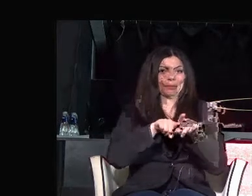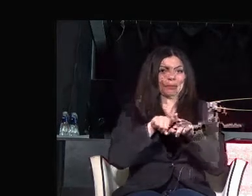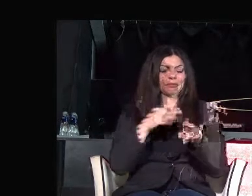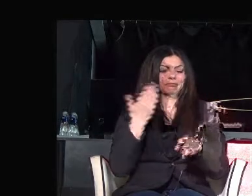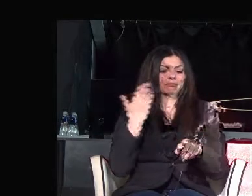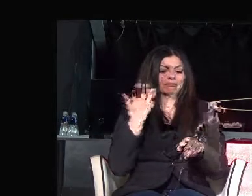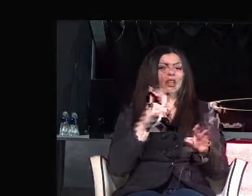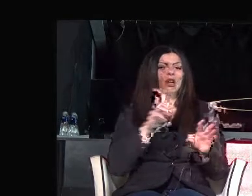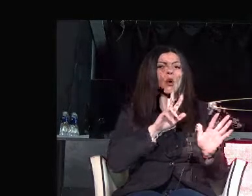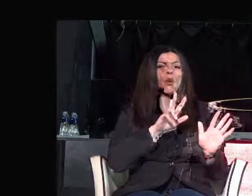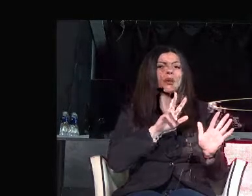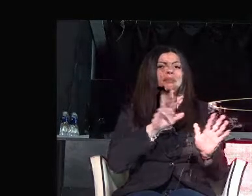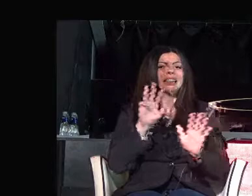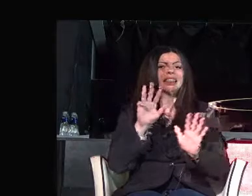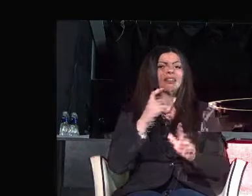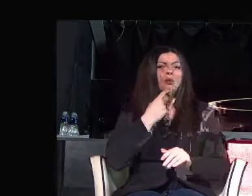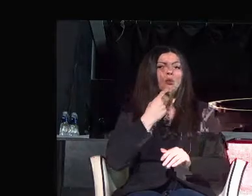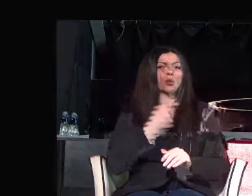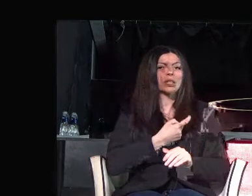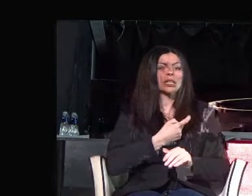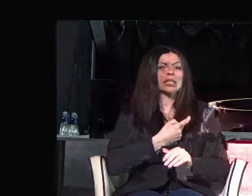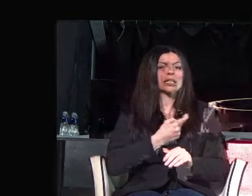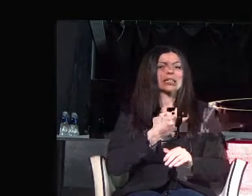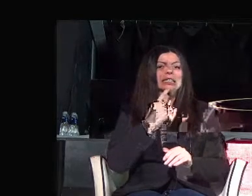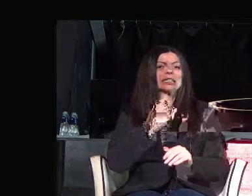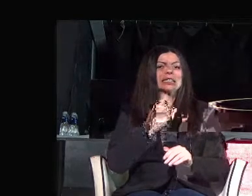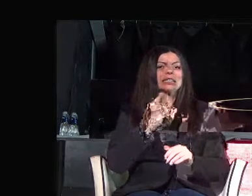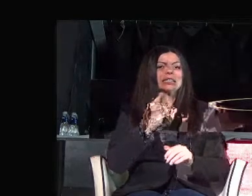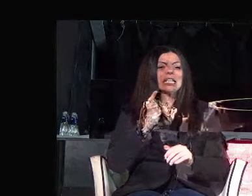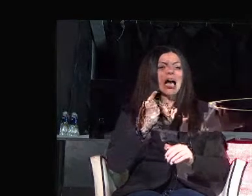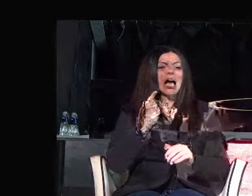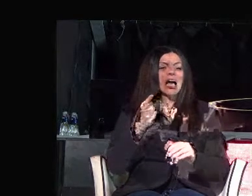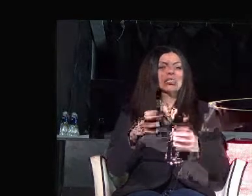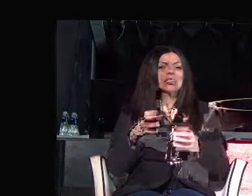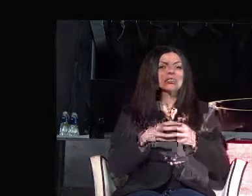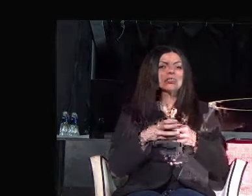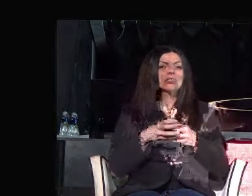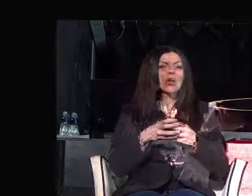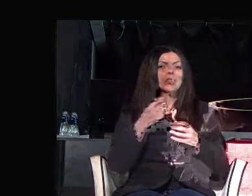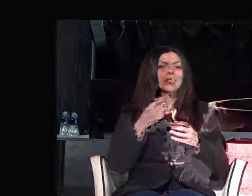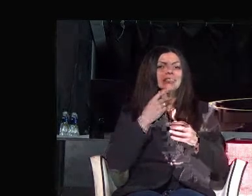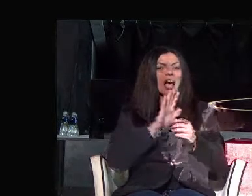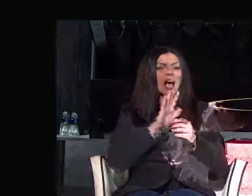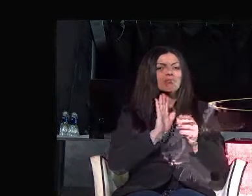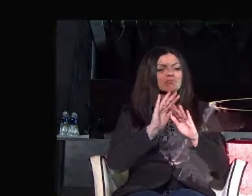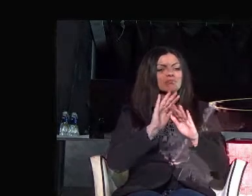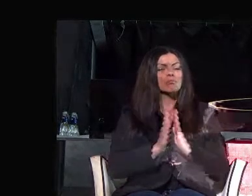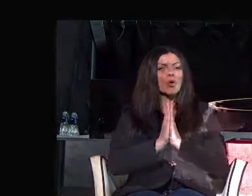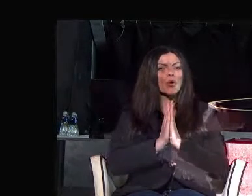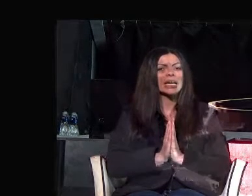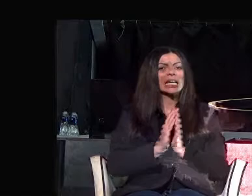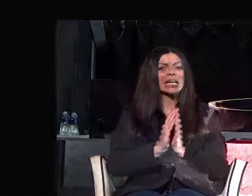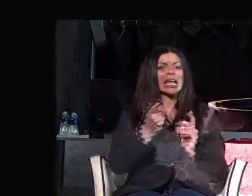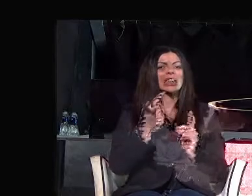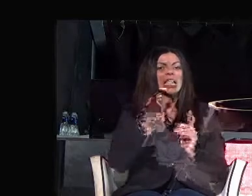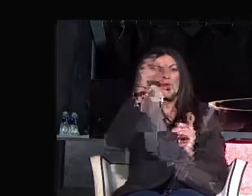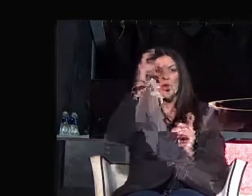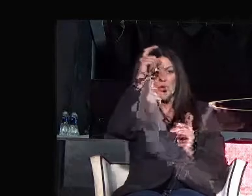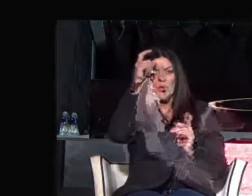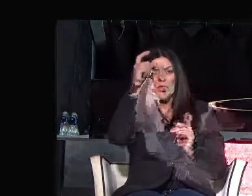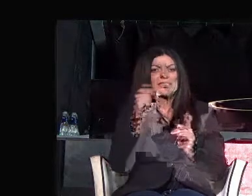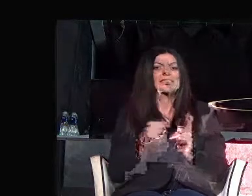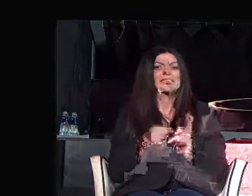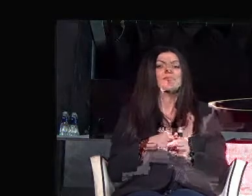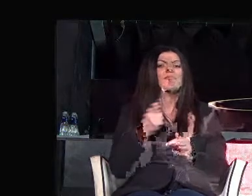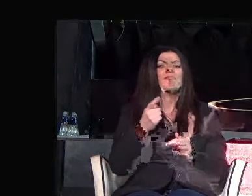extensive research on the stories of different individuals who experienced this process. And it